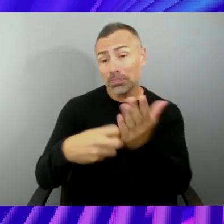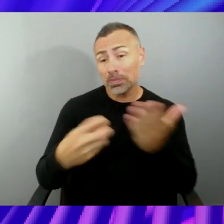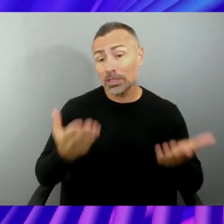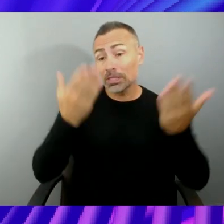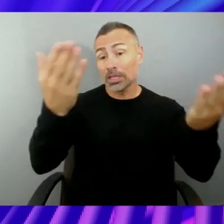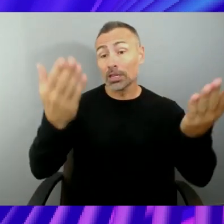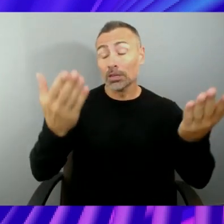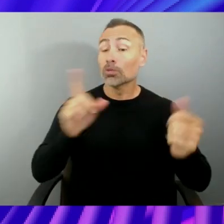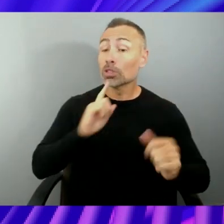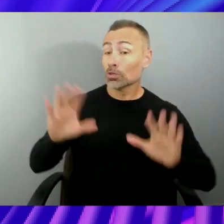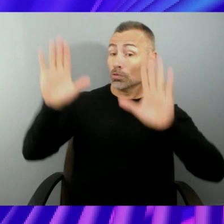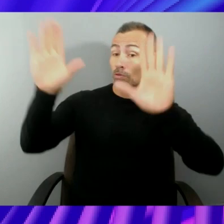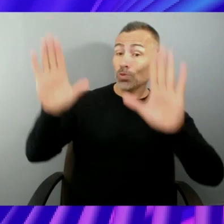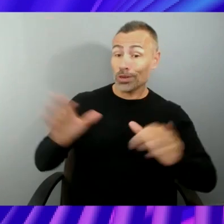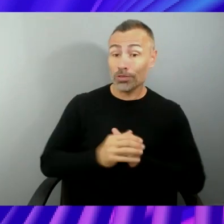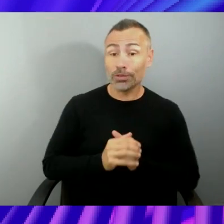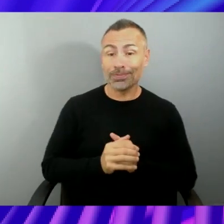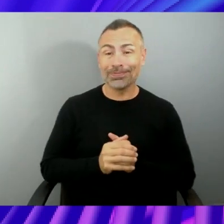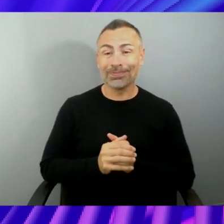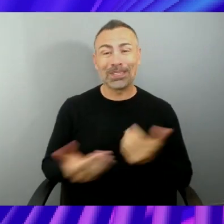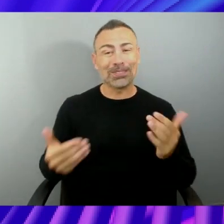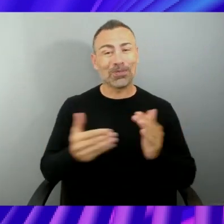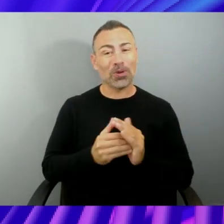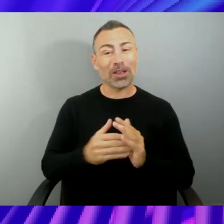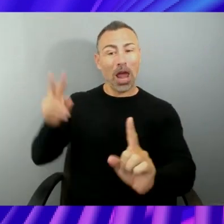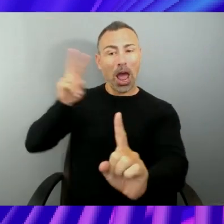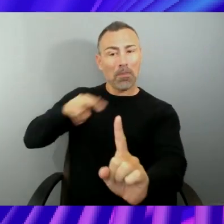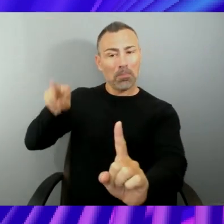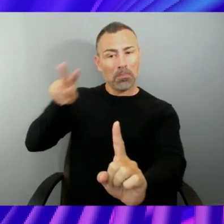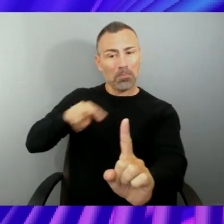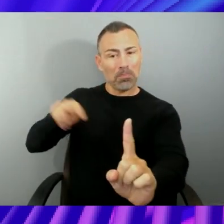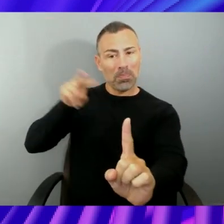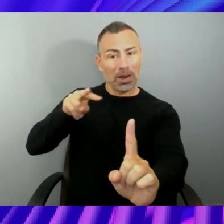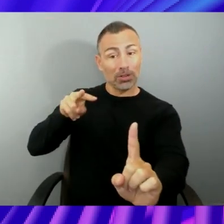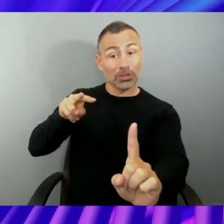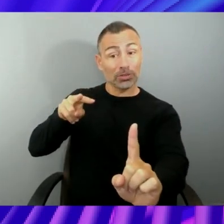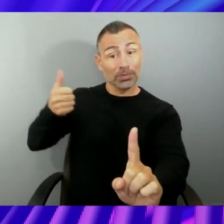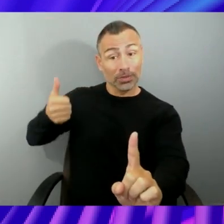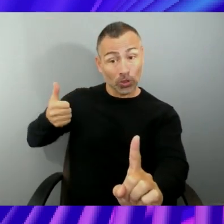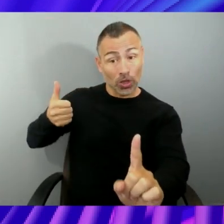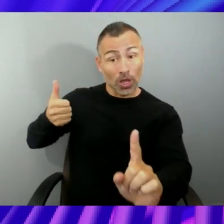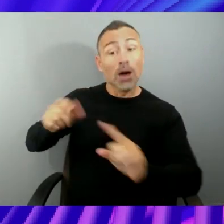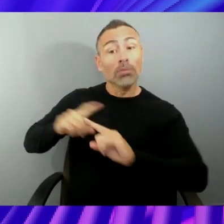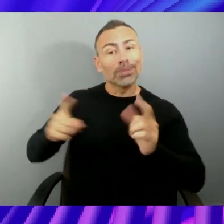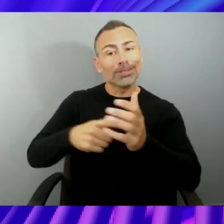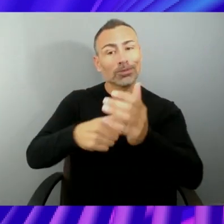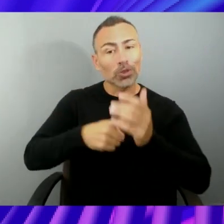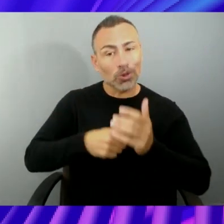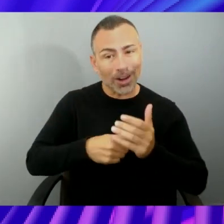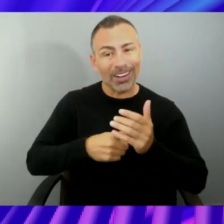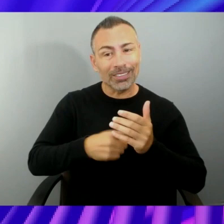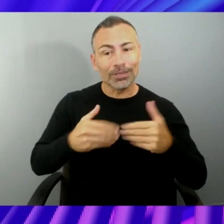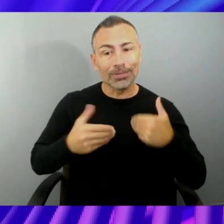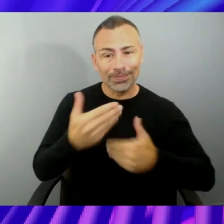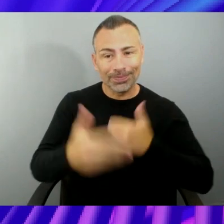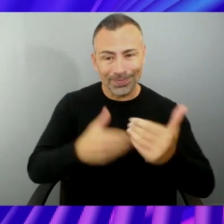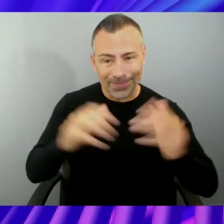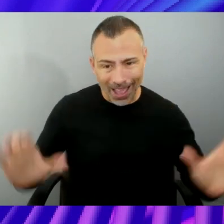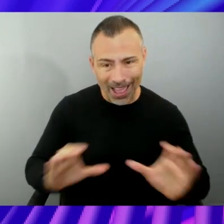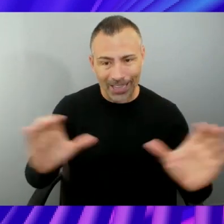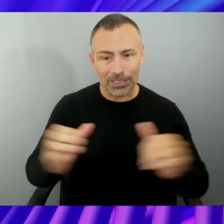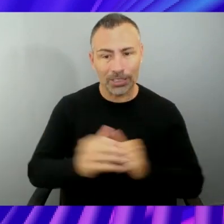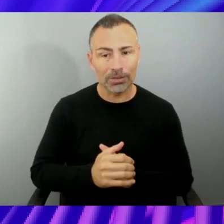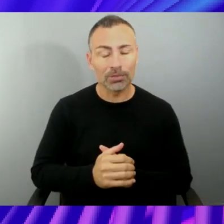monitoring this stuff is only so you can take action on it, typically, right? Yeah, exactly. So we don't monitor just for the sake of monitoring, or just because we're very,